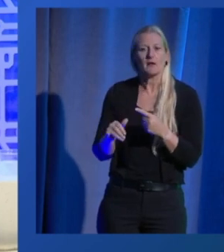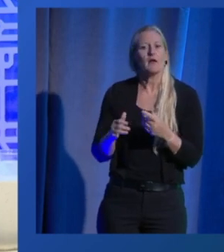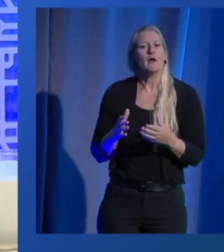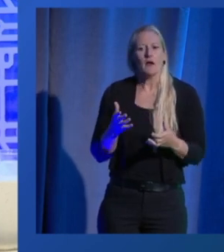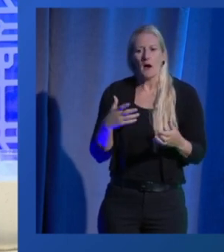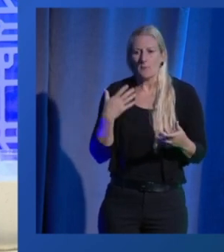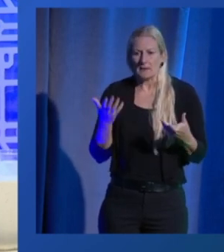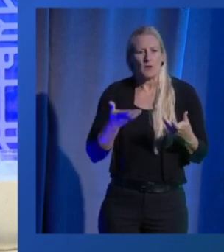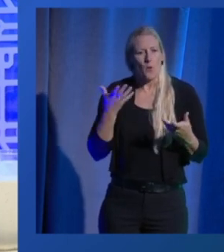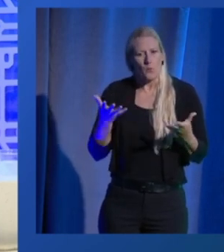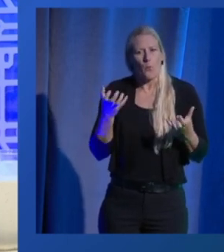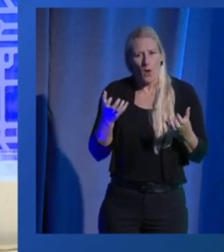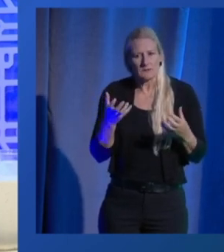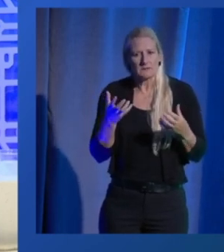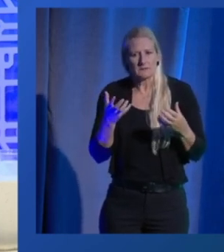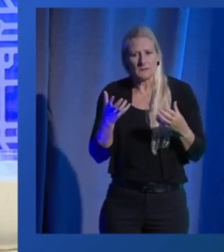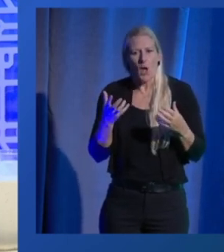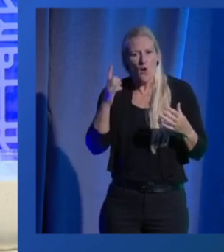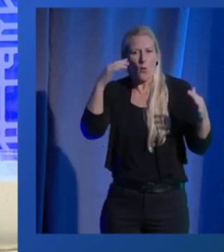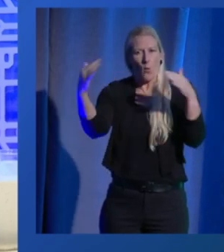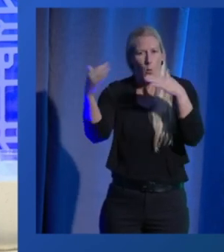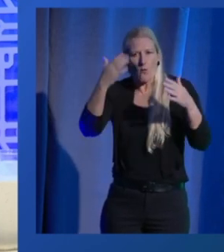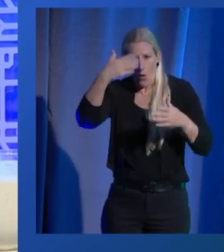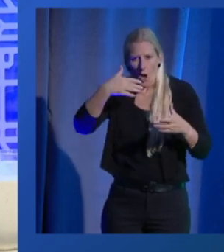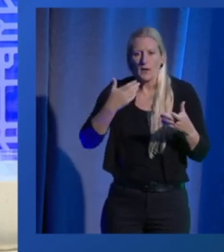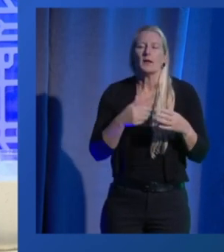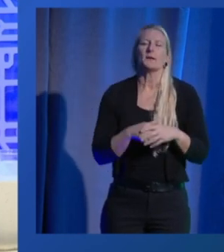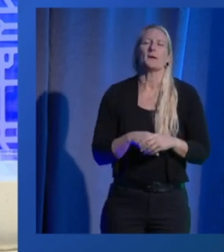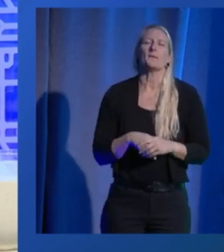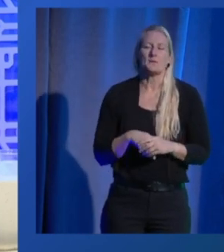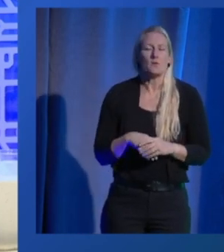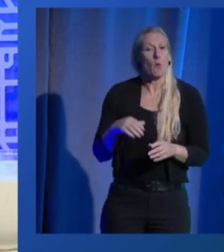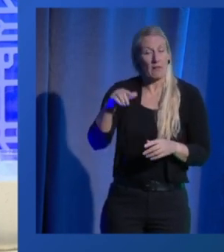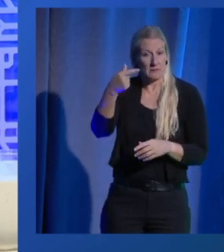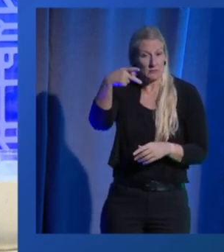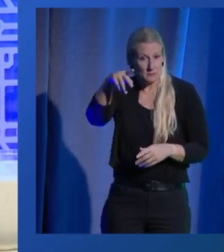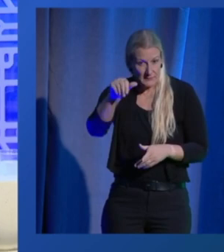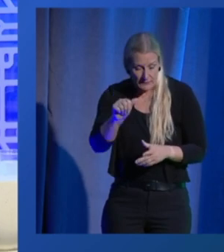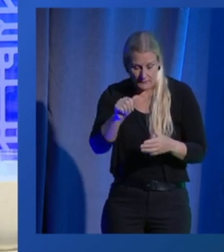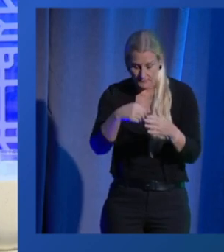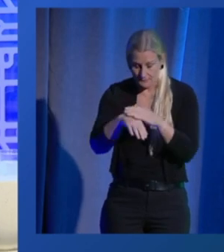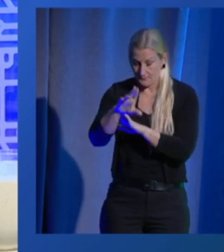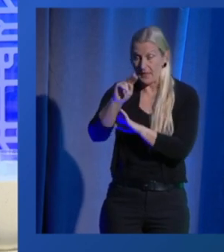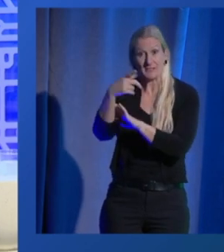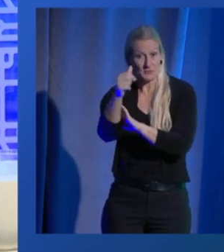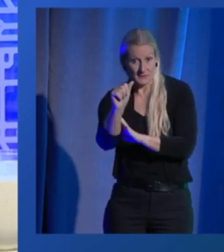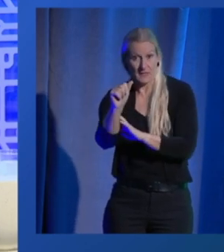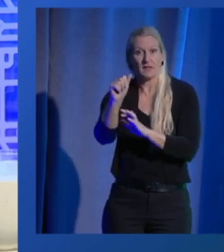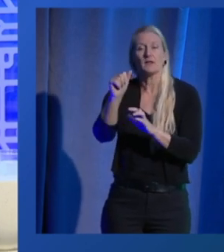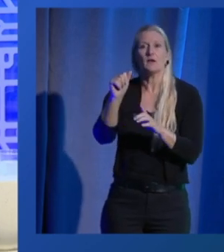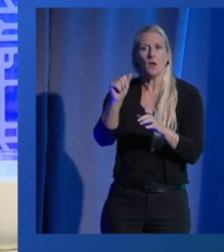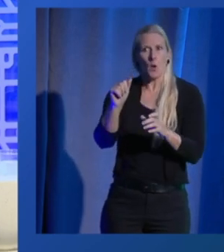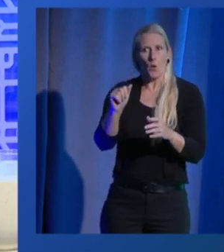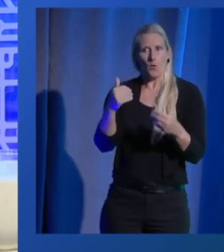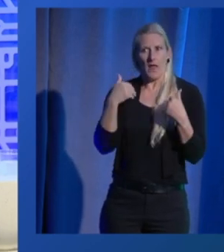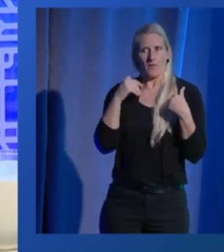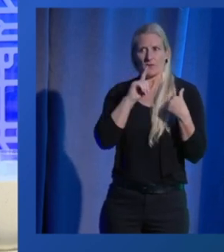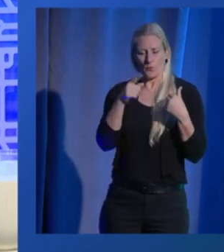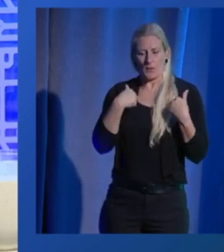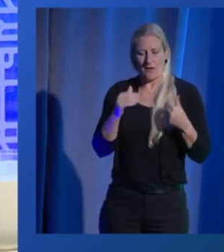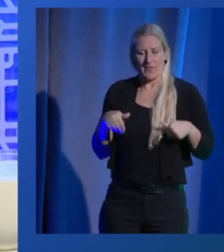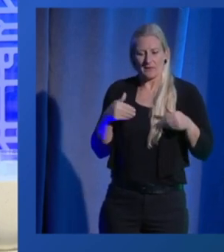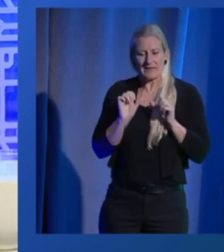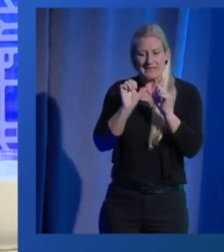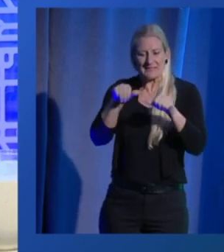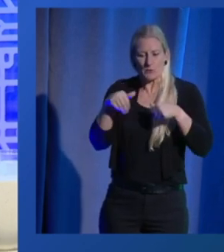are capabilities that NGA is do utilizing in place in the greater Enterprise that can ensure that continued delivery going forward and I